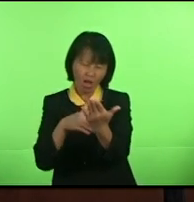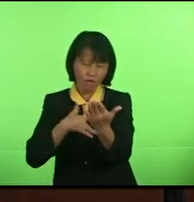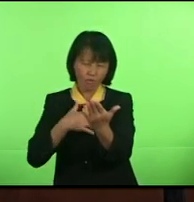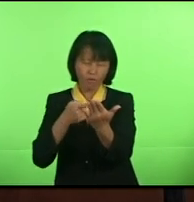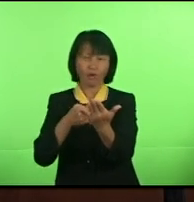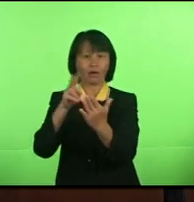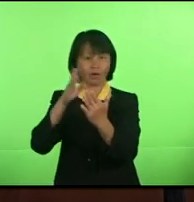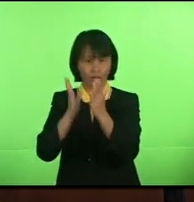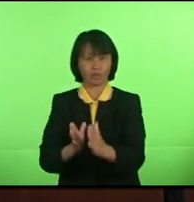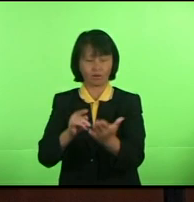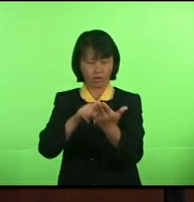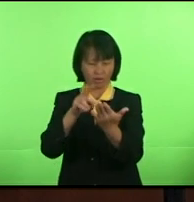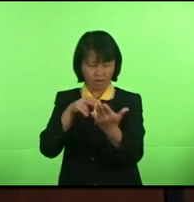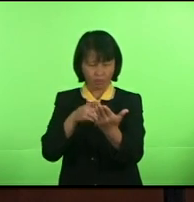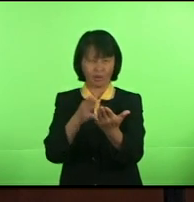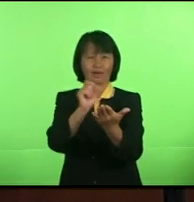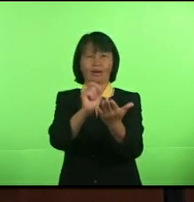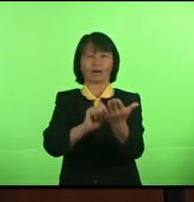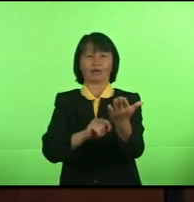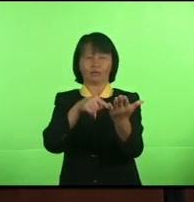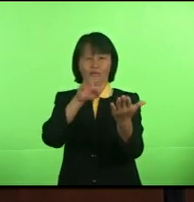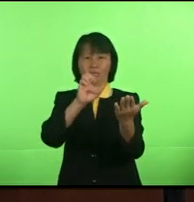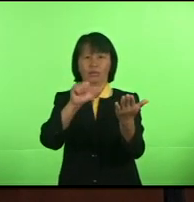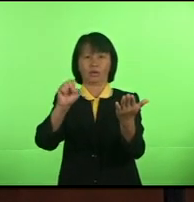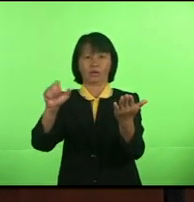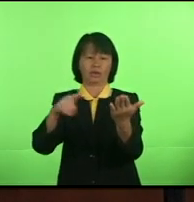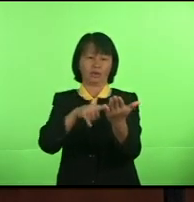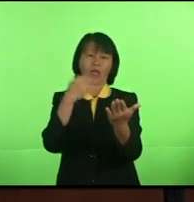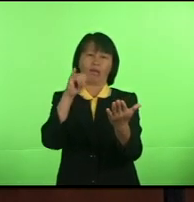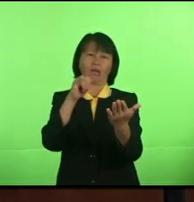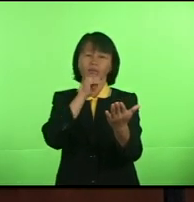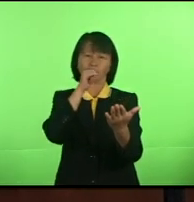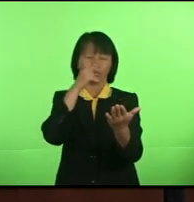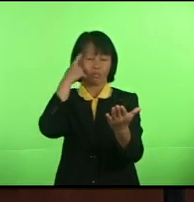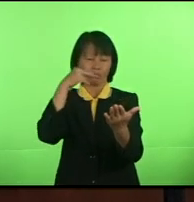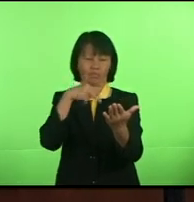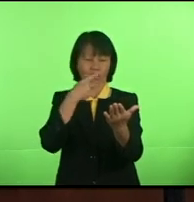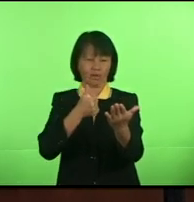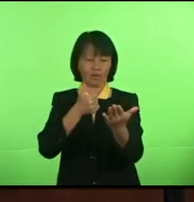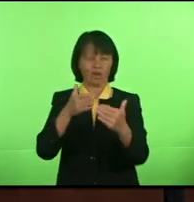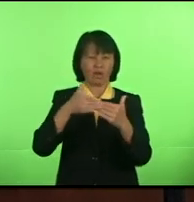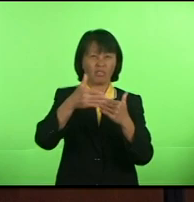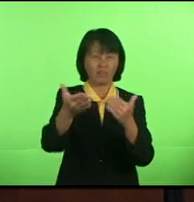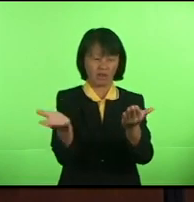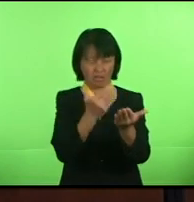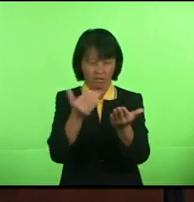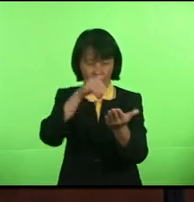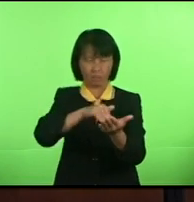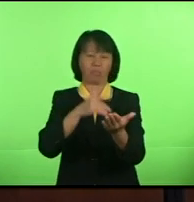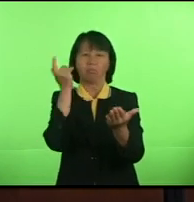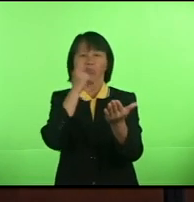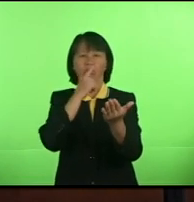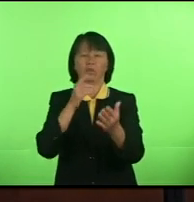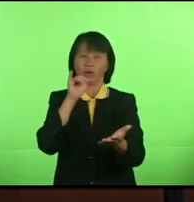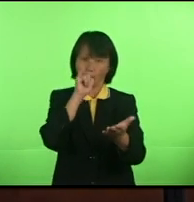that the piece of writing does not convince them to further reading. So therefore, a